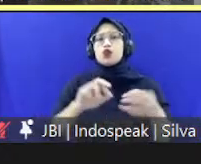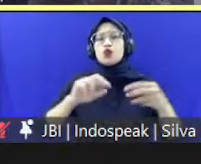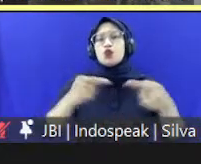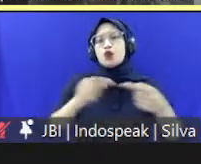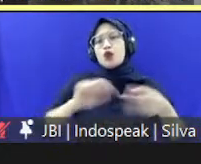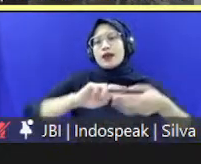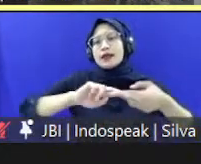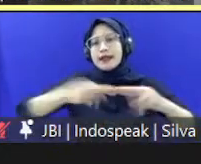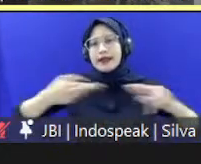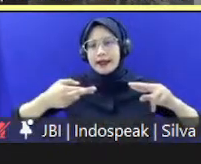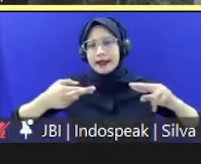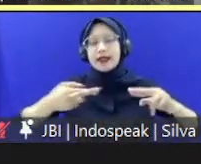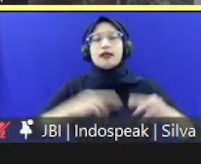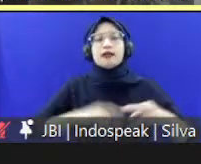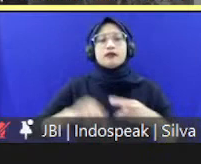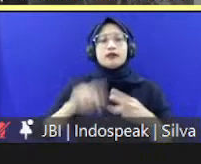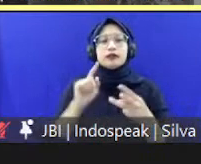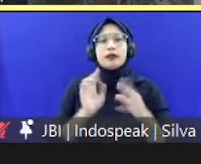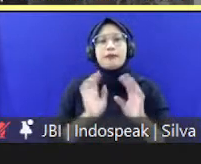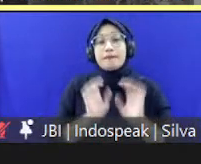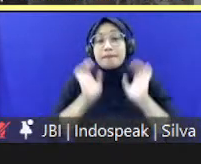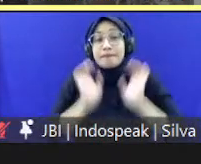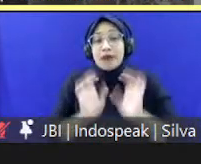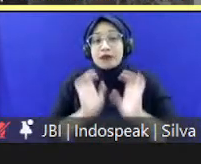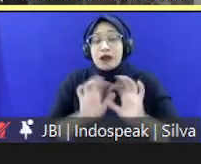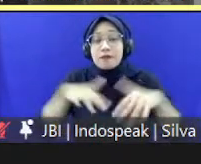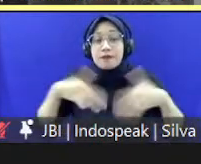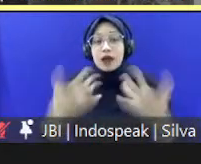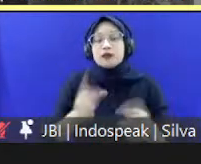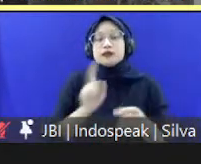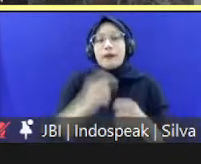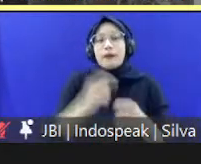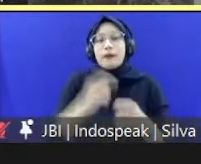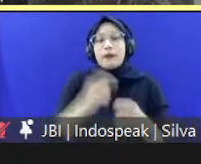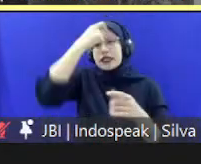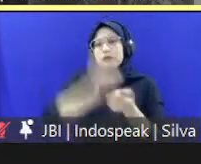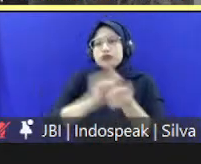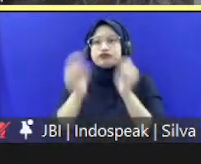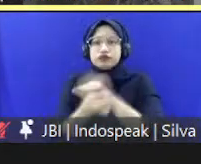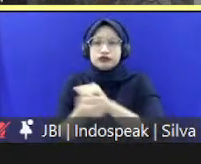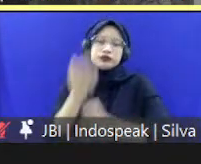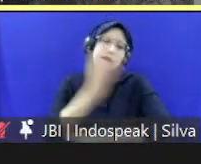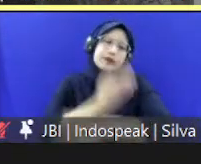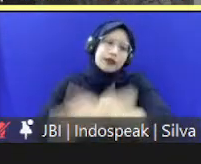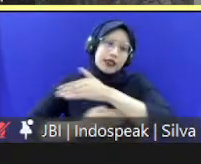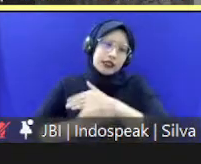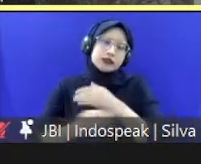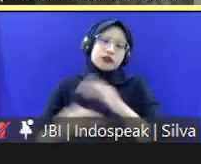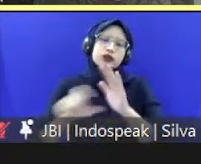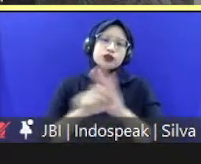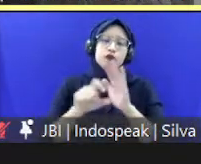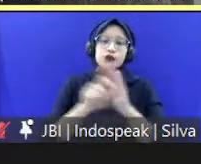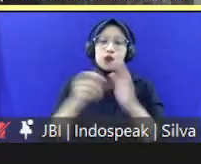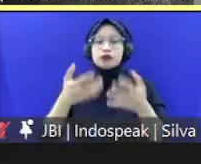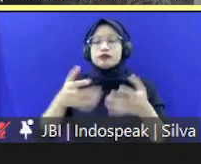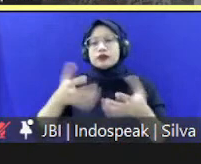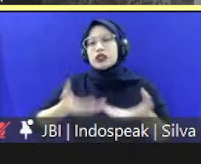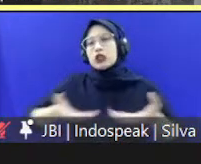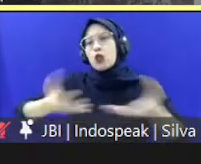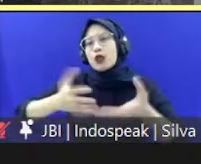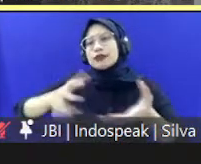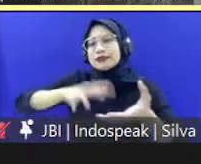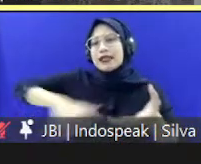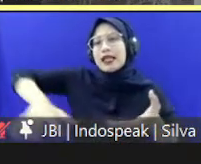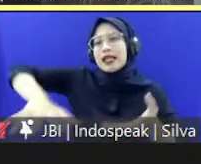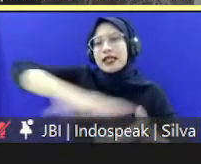other causes, which is dominated by diseases, are other kind of environmental conditions that are contributing to the